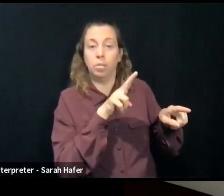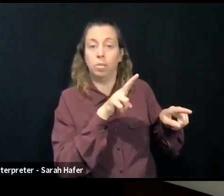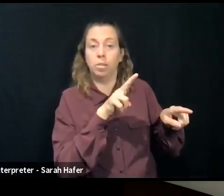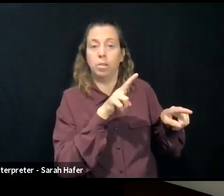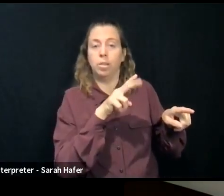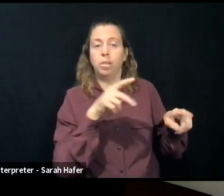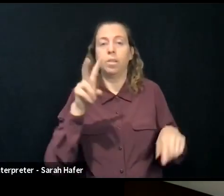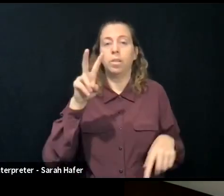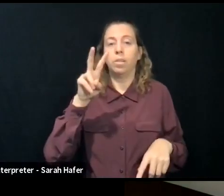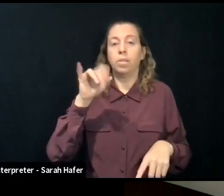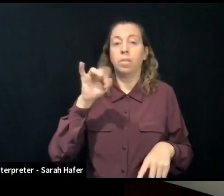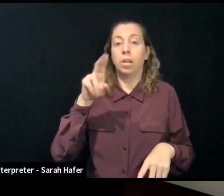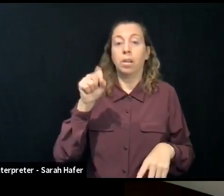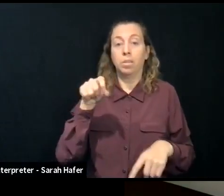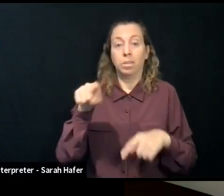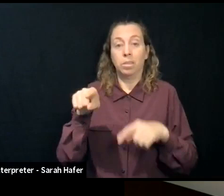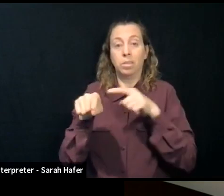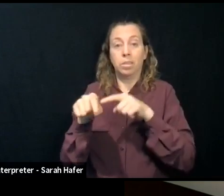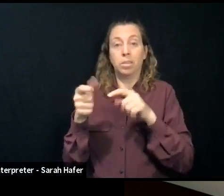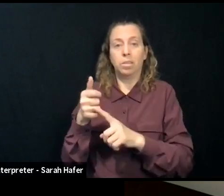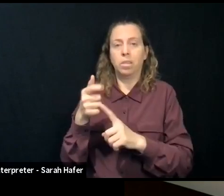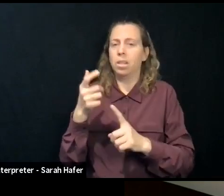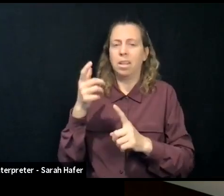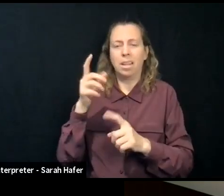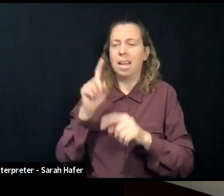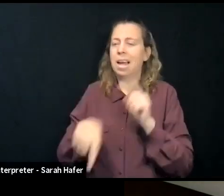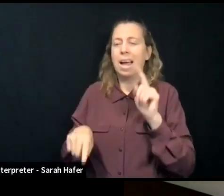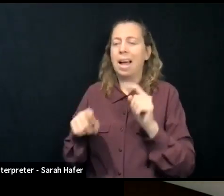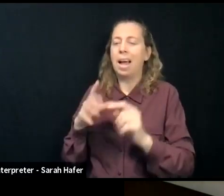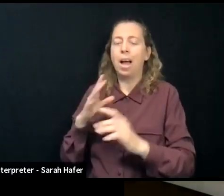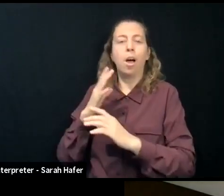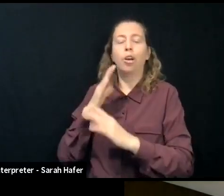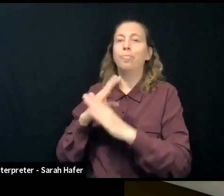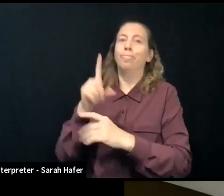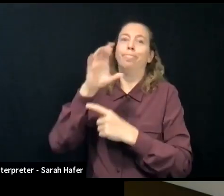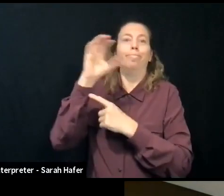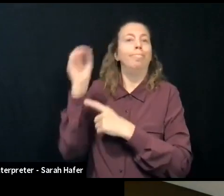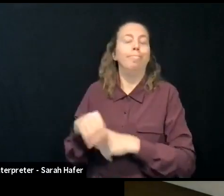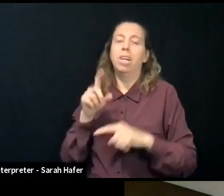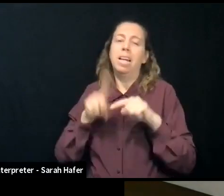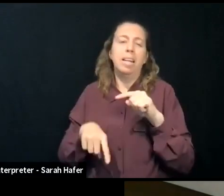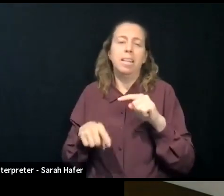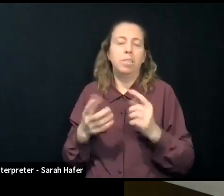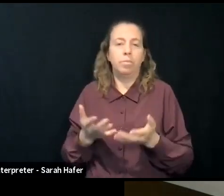from Verity. How can you know the increase in cases is due to variants?